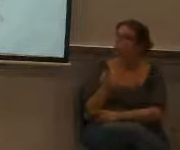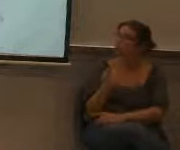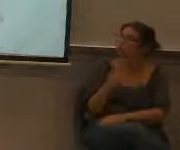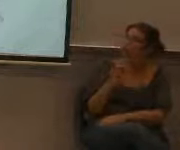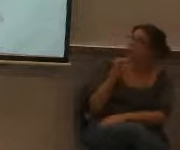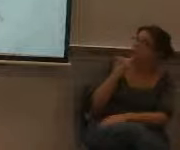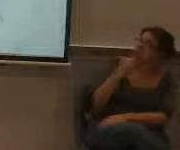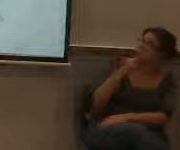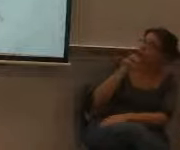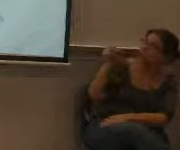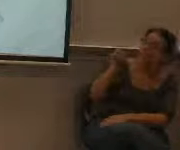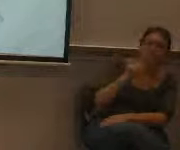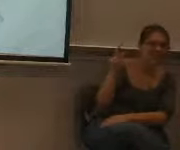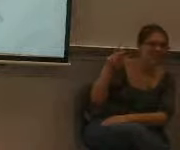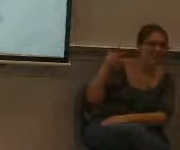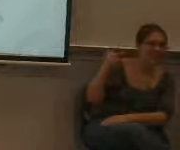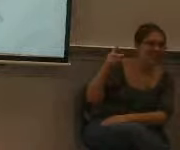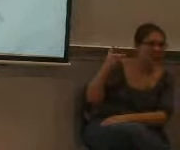secondary